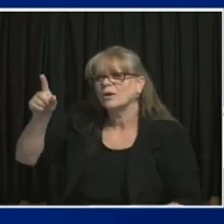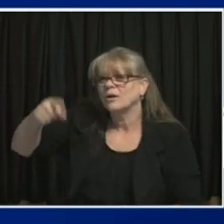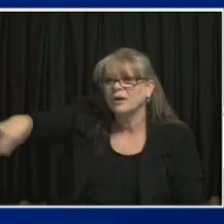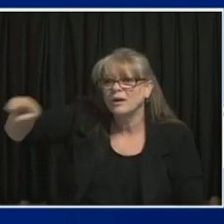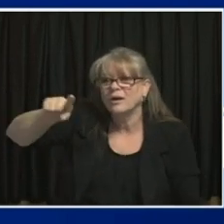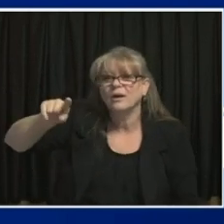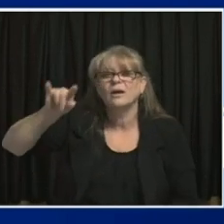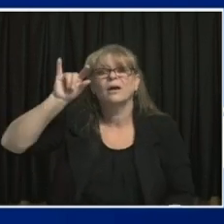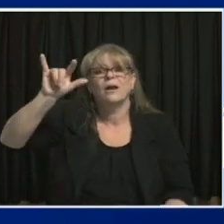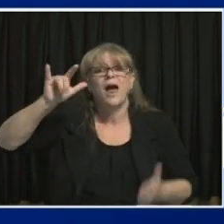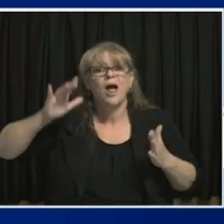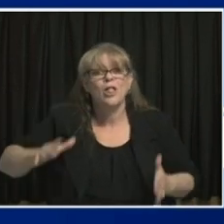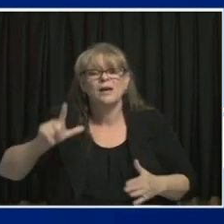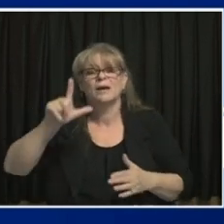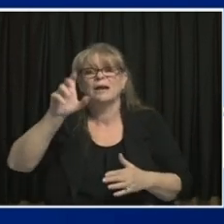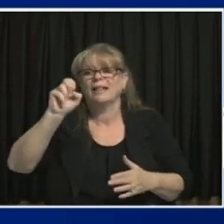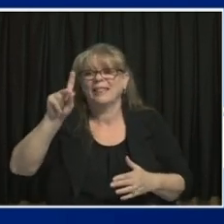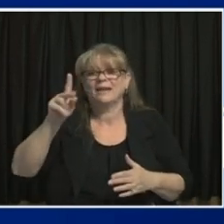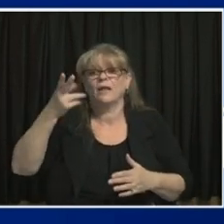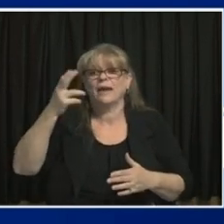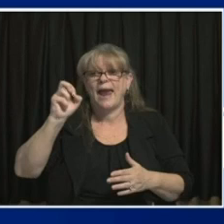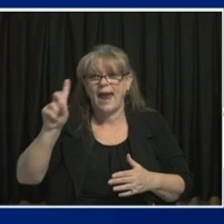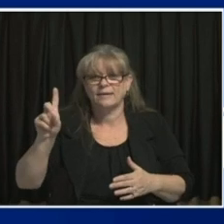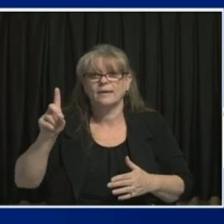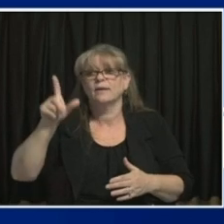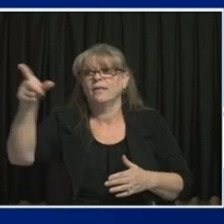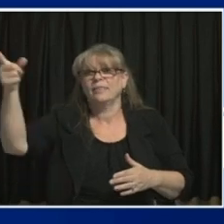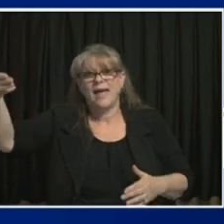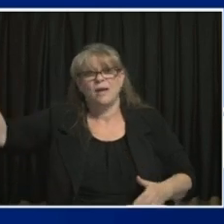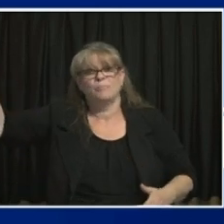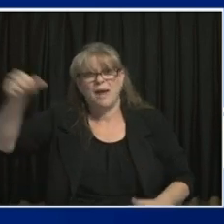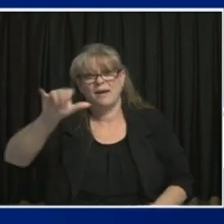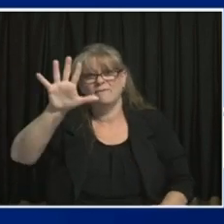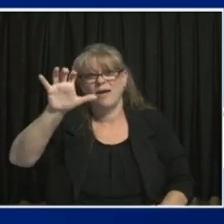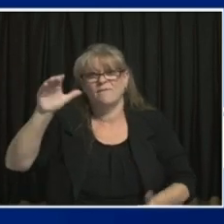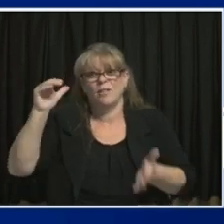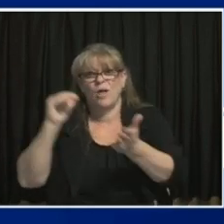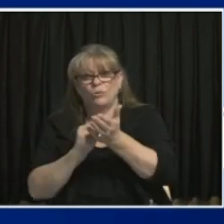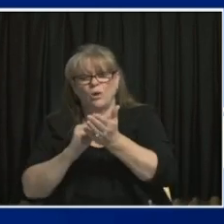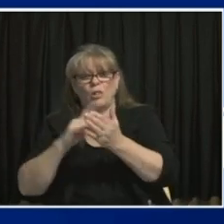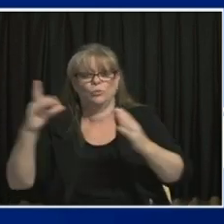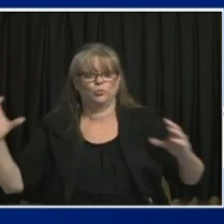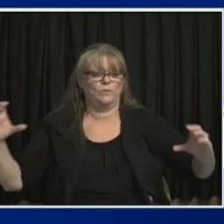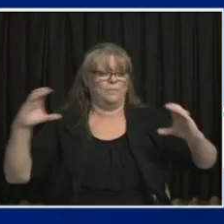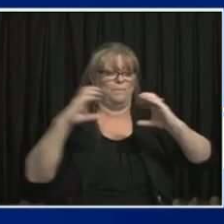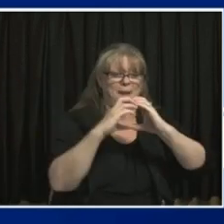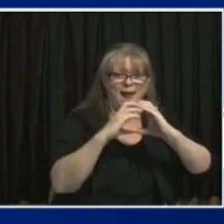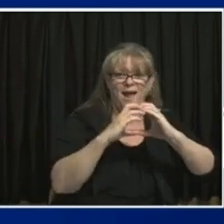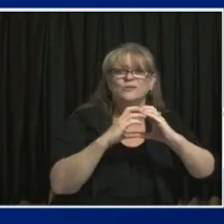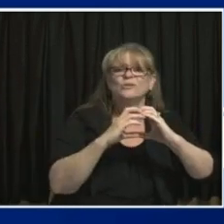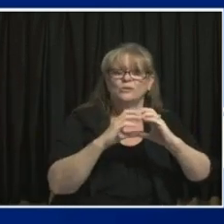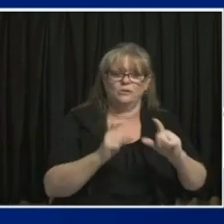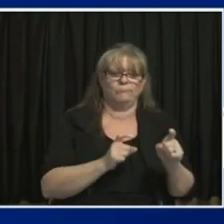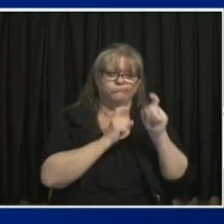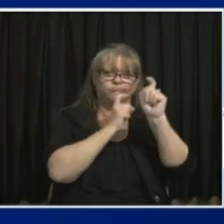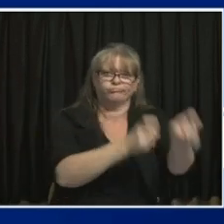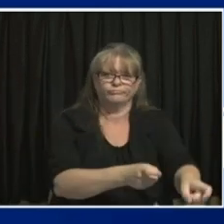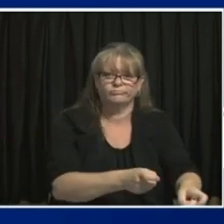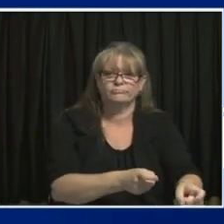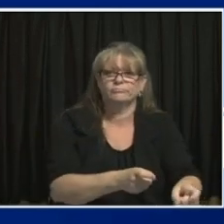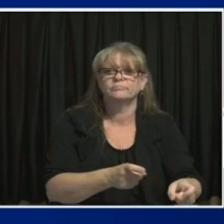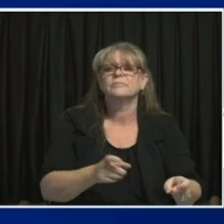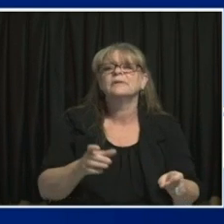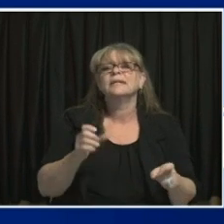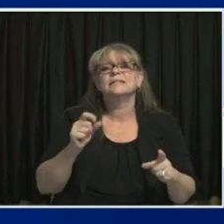grant, and all those who are participating in the support around our Flyover fundraising parade and